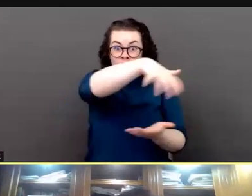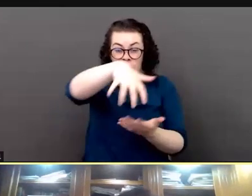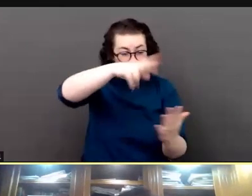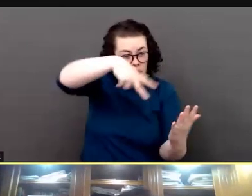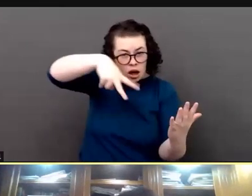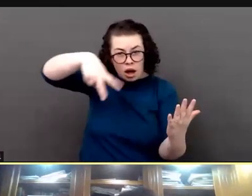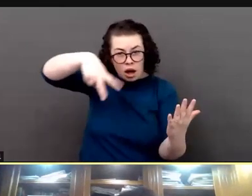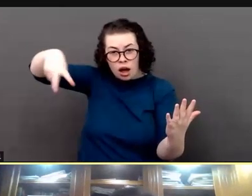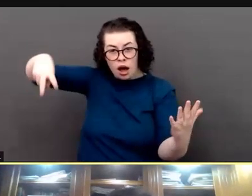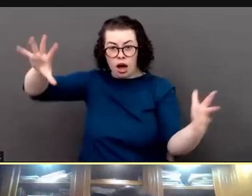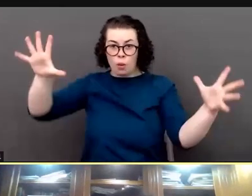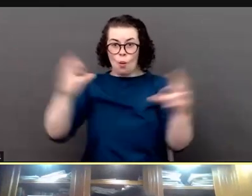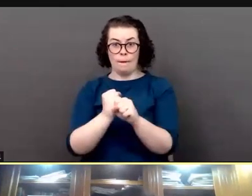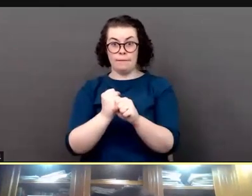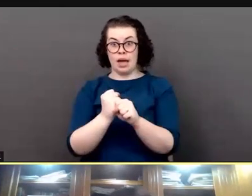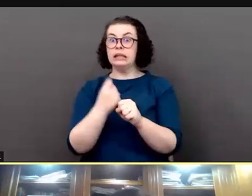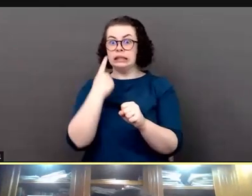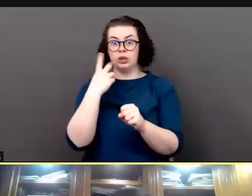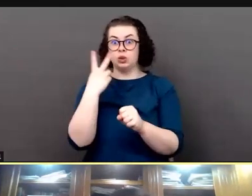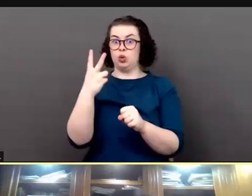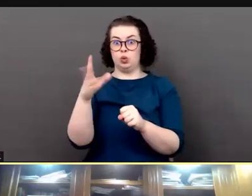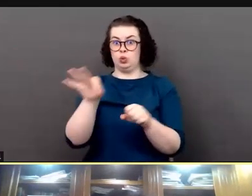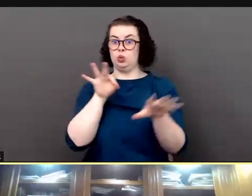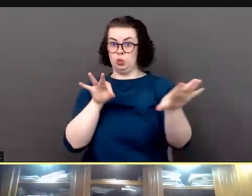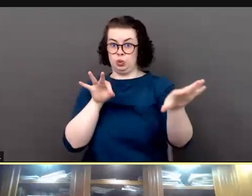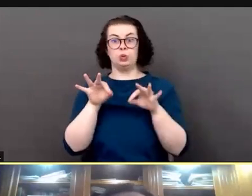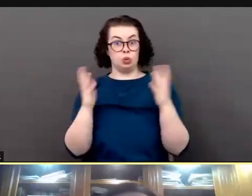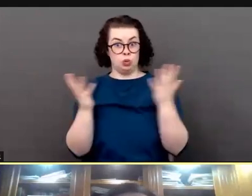things. One, that there were many